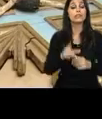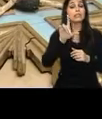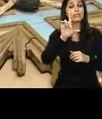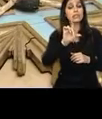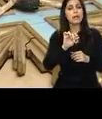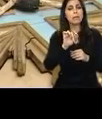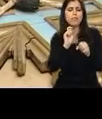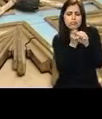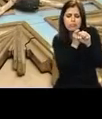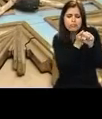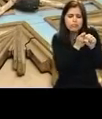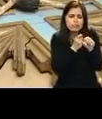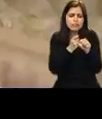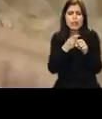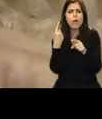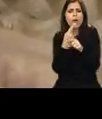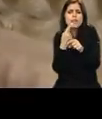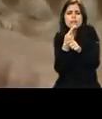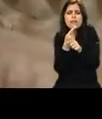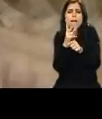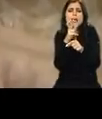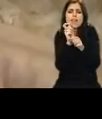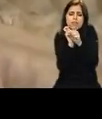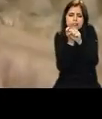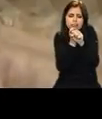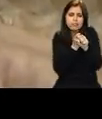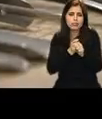to the delicate restoration of wood carving and gilding.